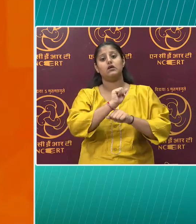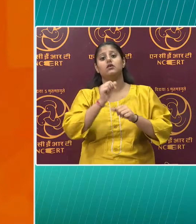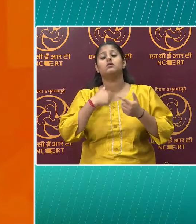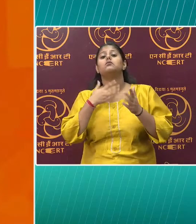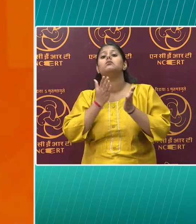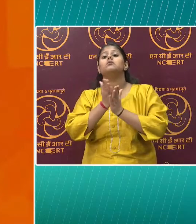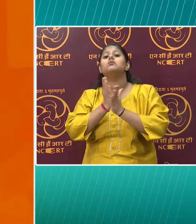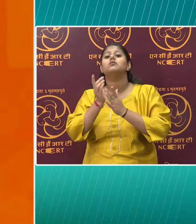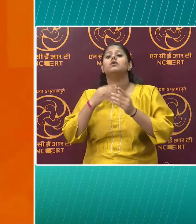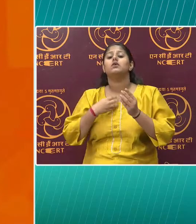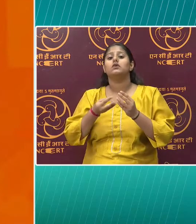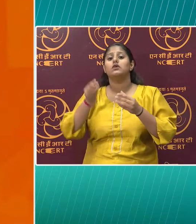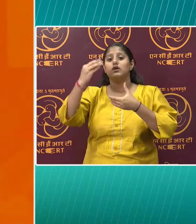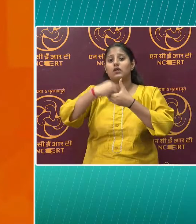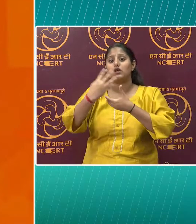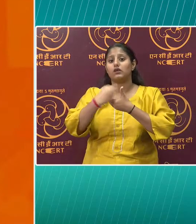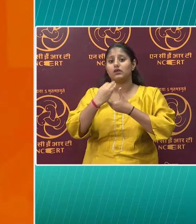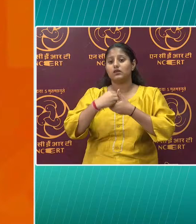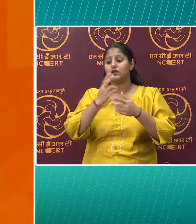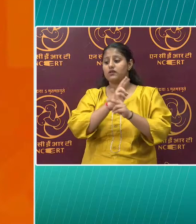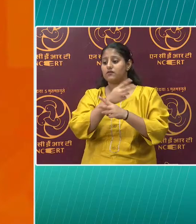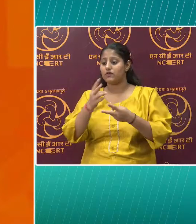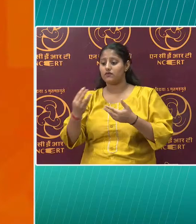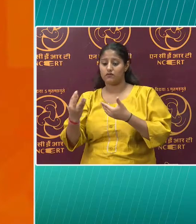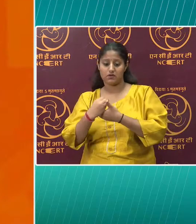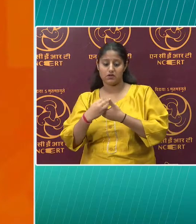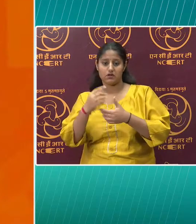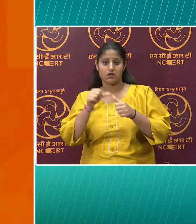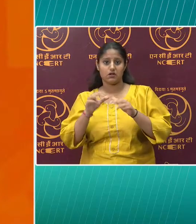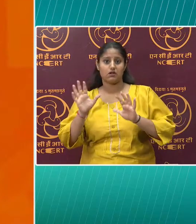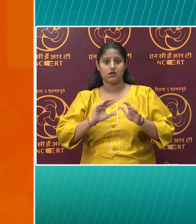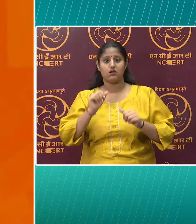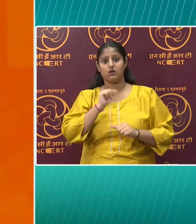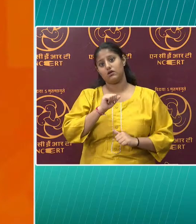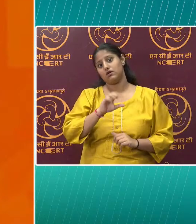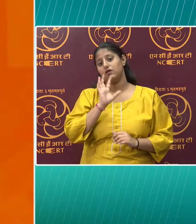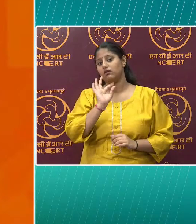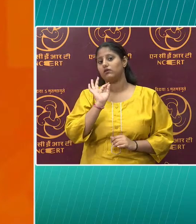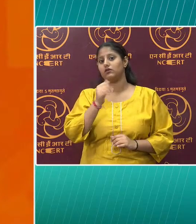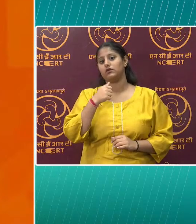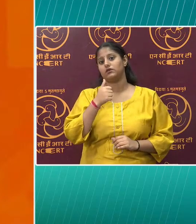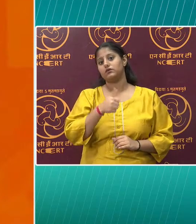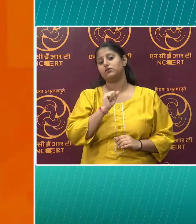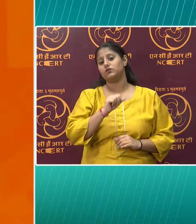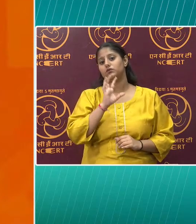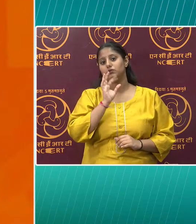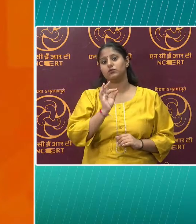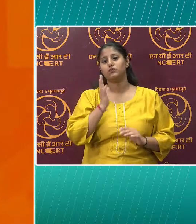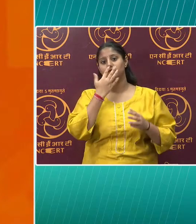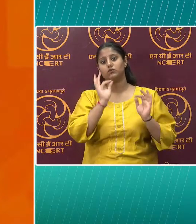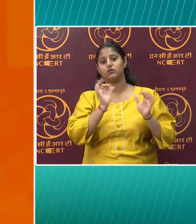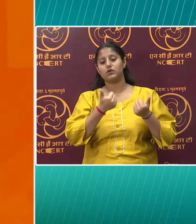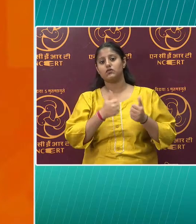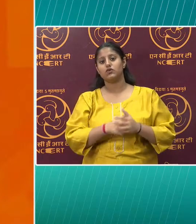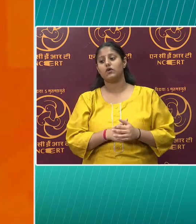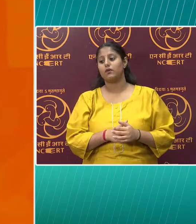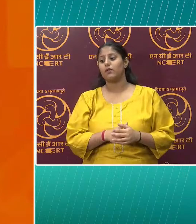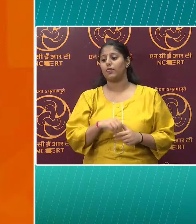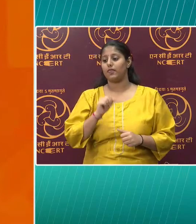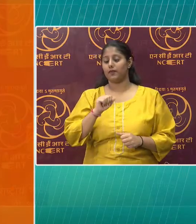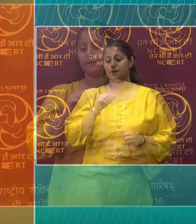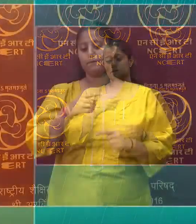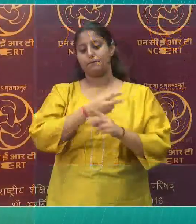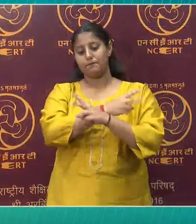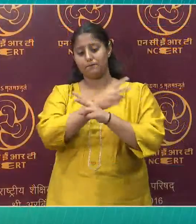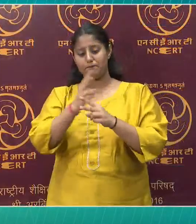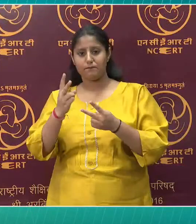going to be an integrated approach. So, Yeah, that there sounds will be, amazing. It sounds yeah. uh, So the it's students, both what we can do